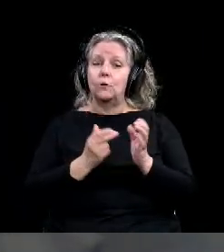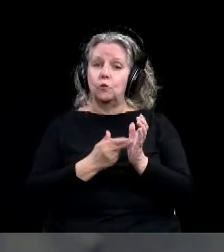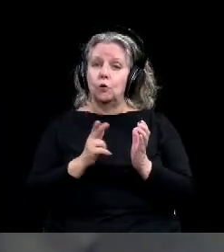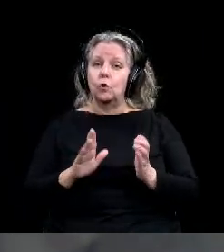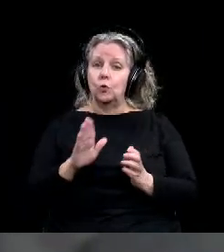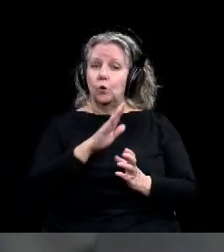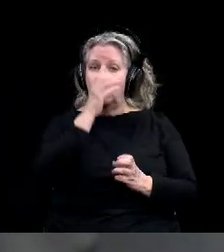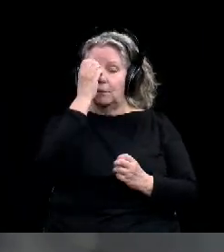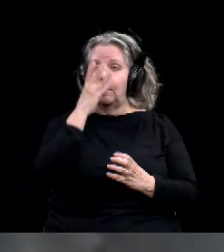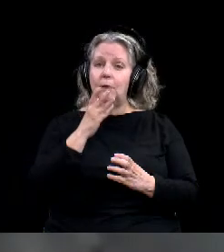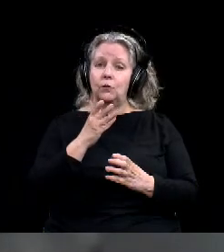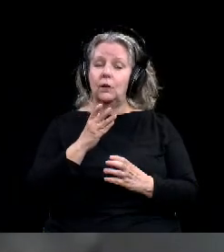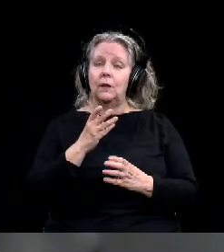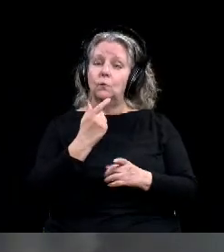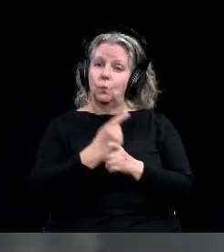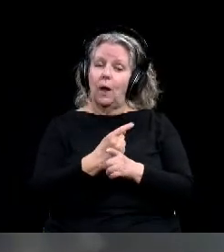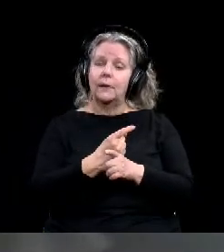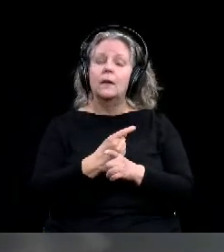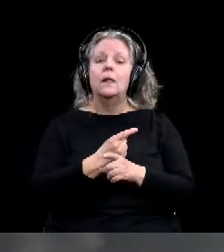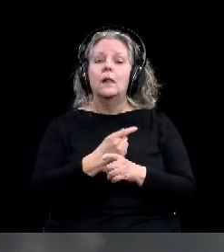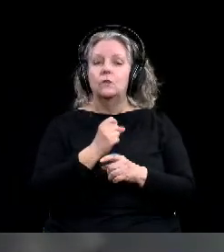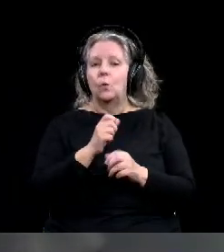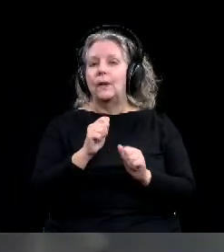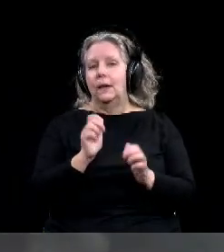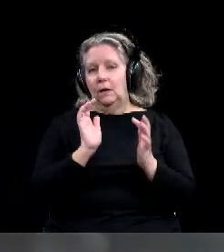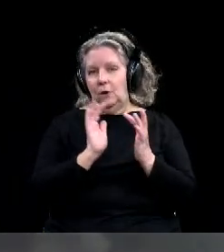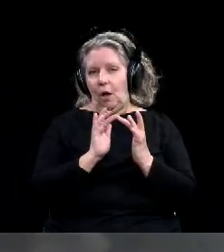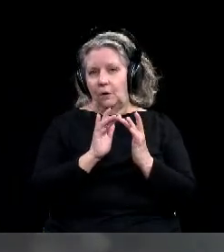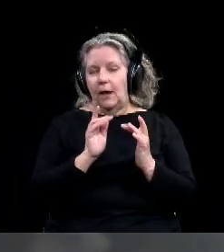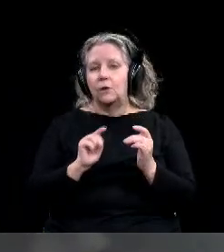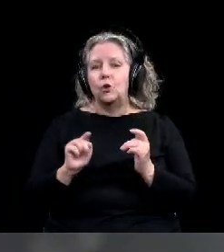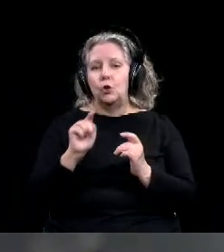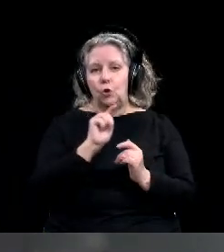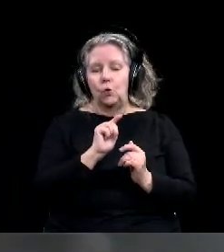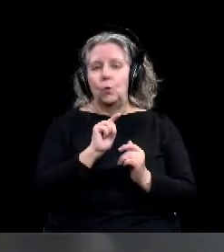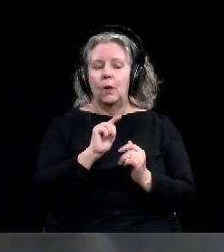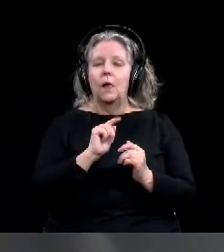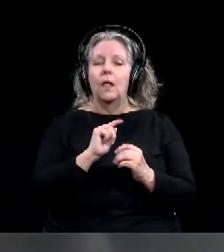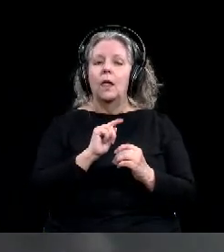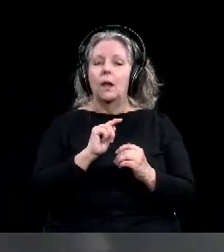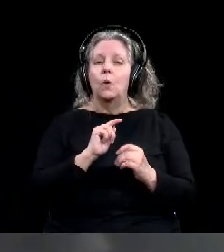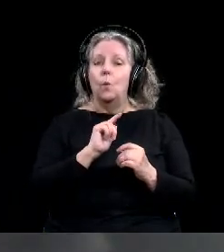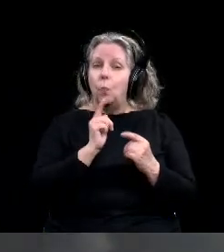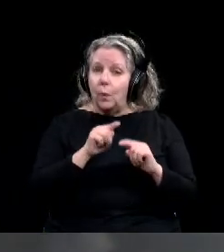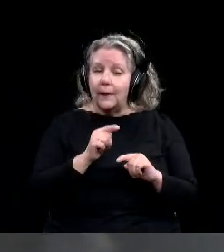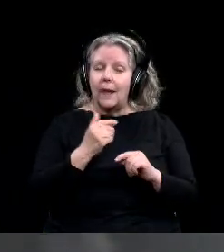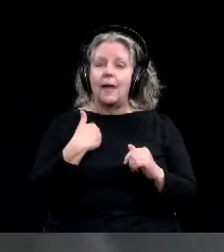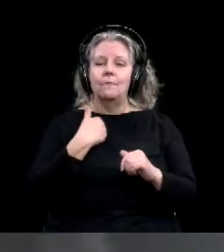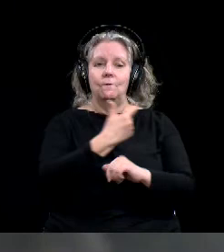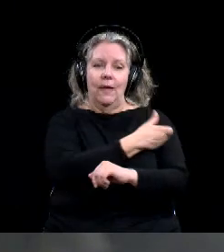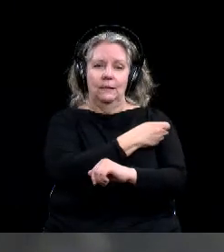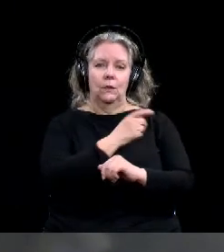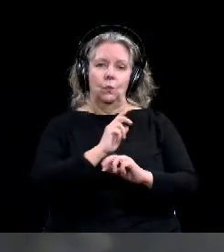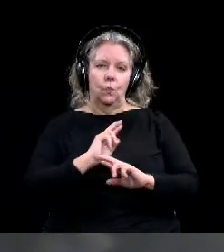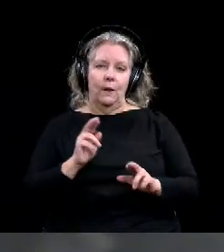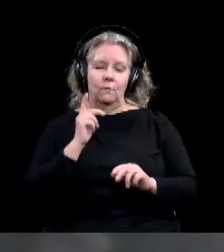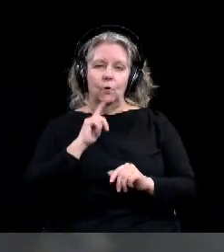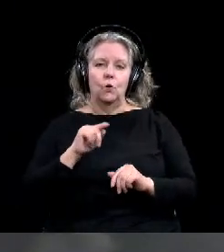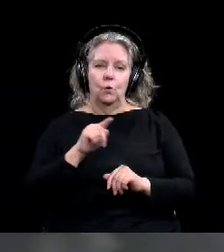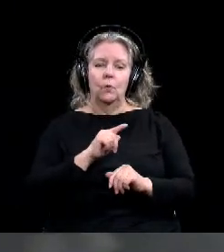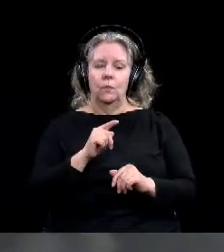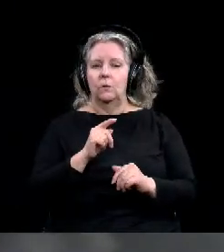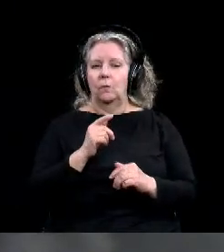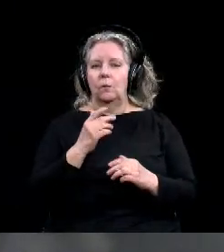matter which source it is, we need to get all of you vaccinated by the end of the day. There was a question